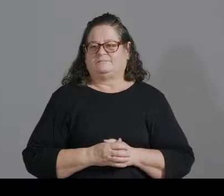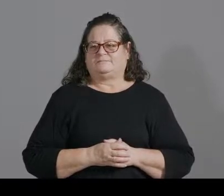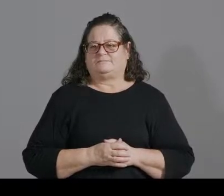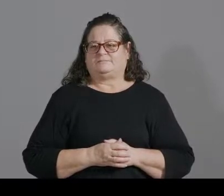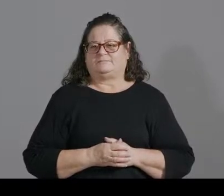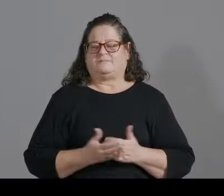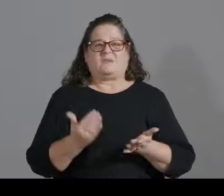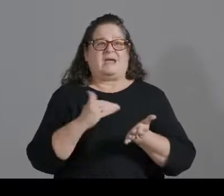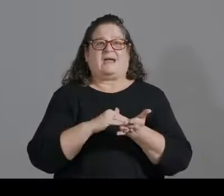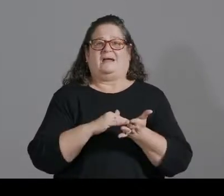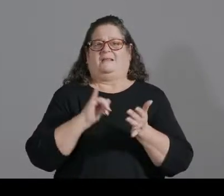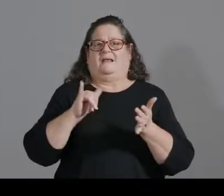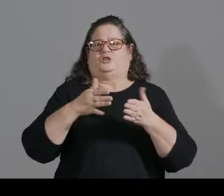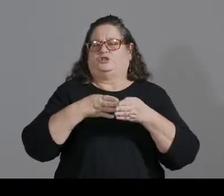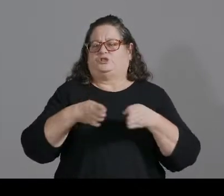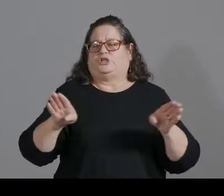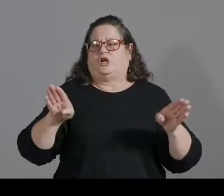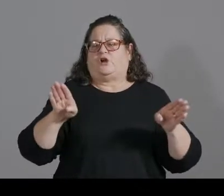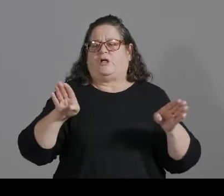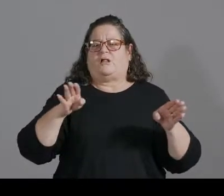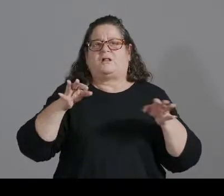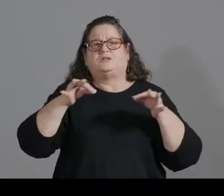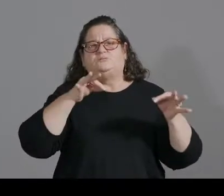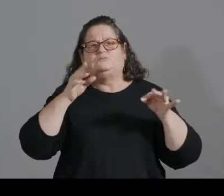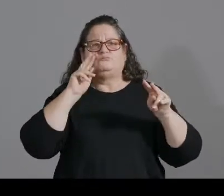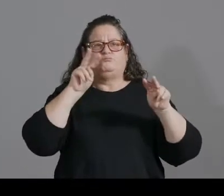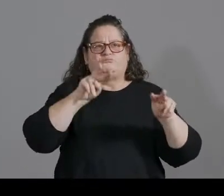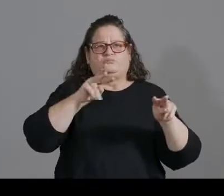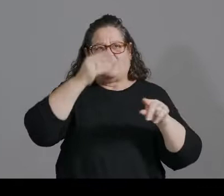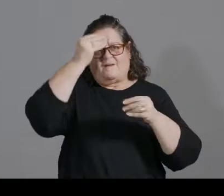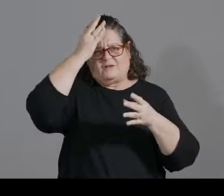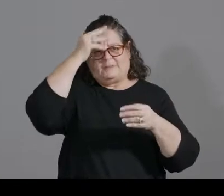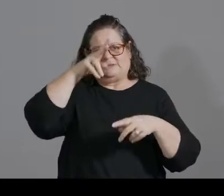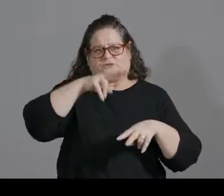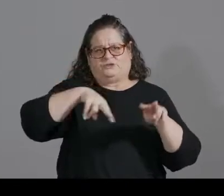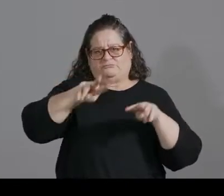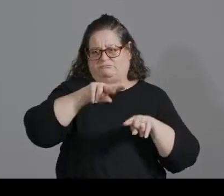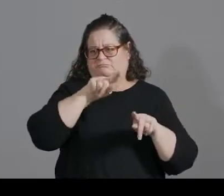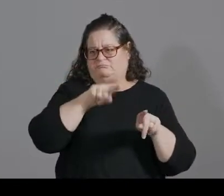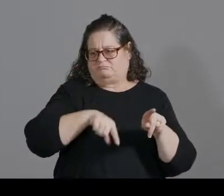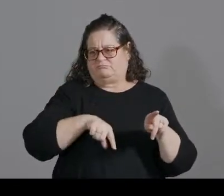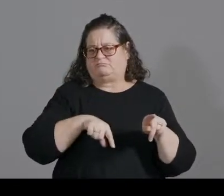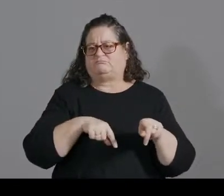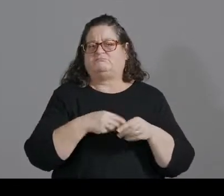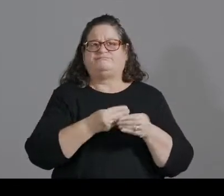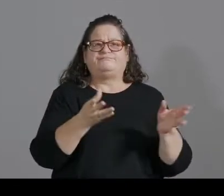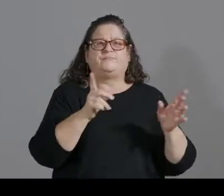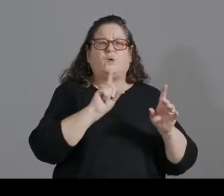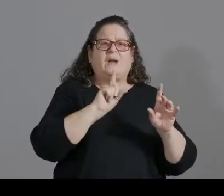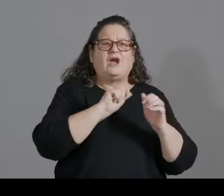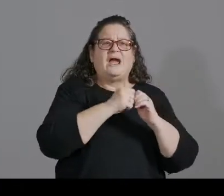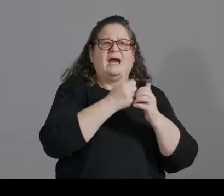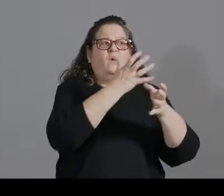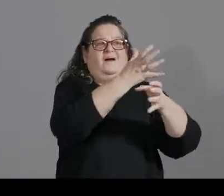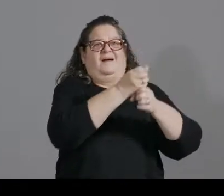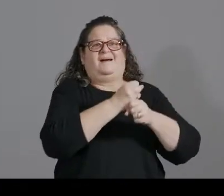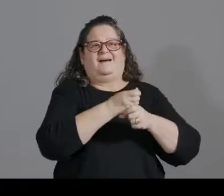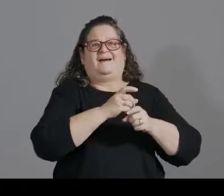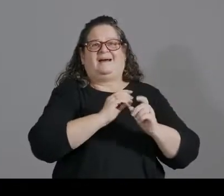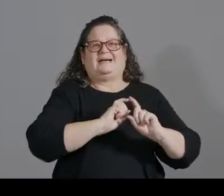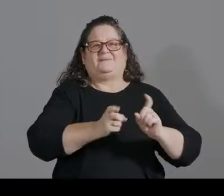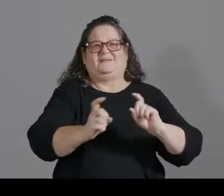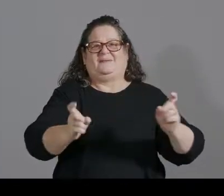vaccine distribution. We did put a blog up about it's very wonky and technical, but of how we figure out